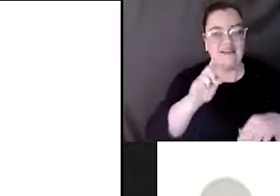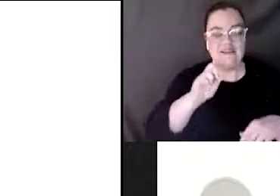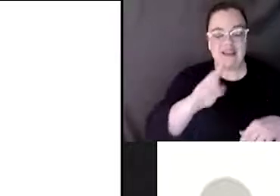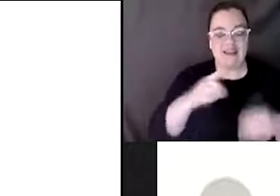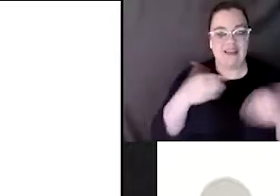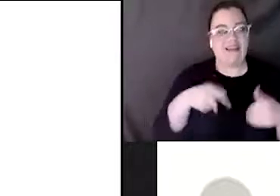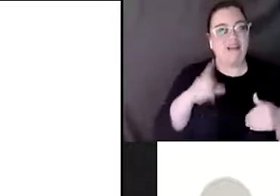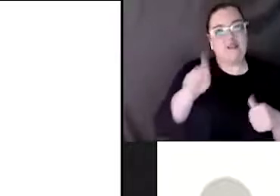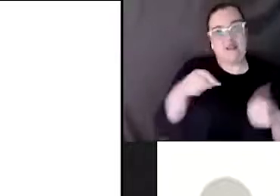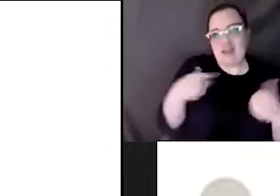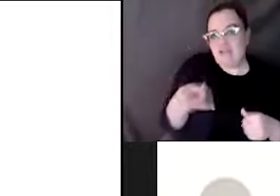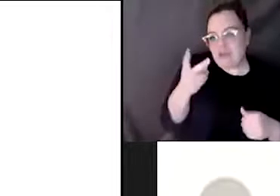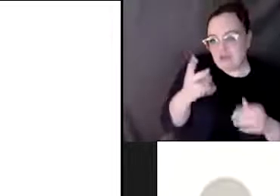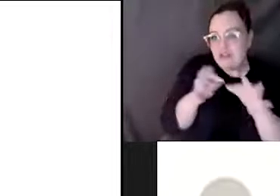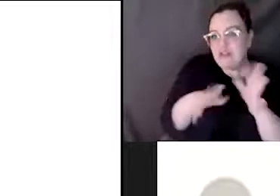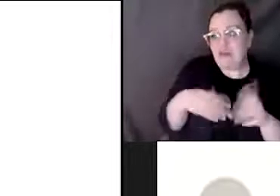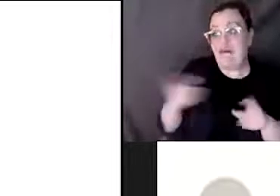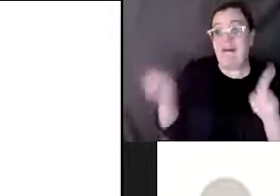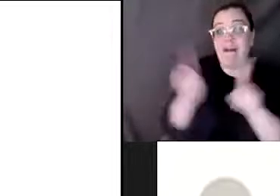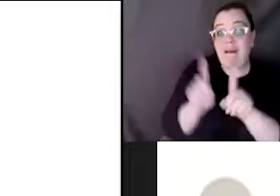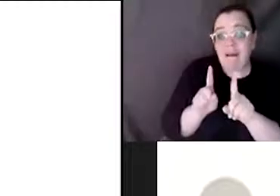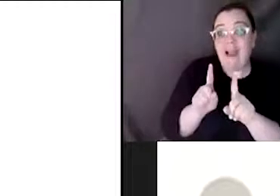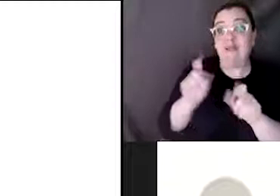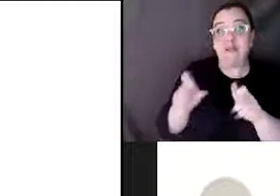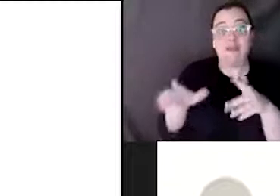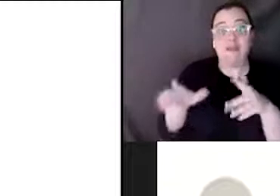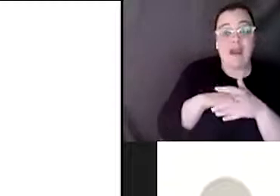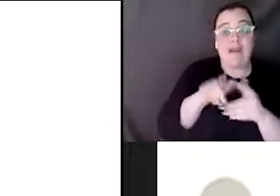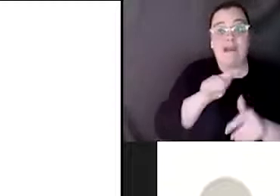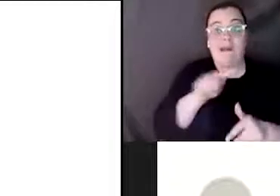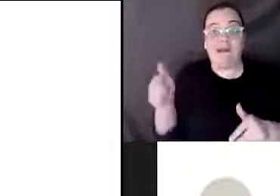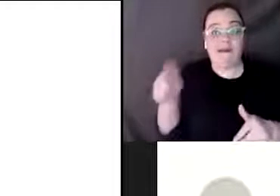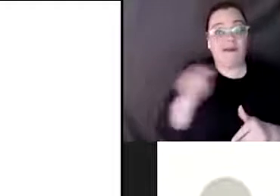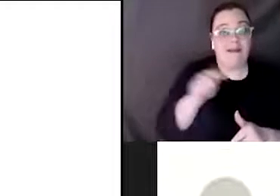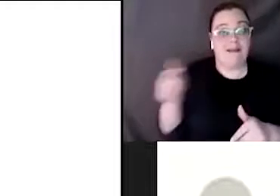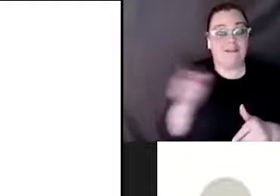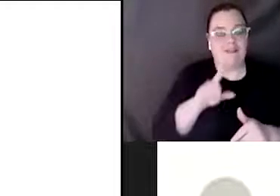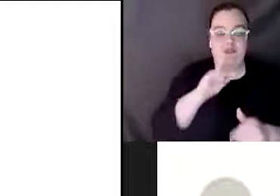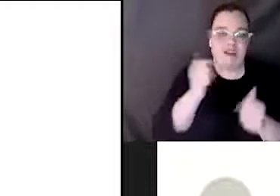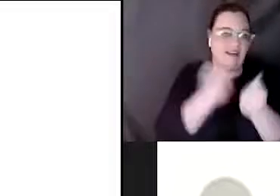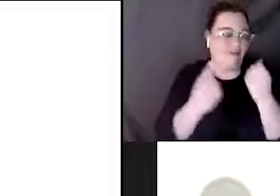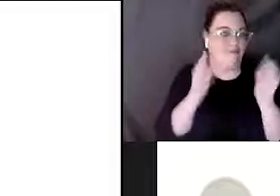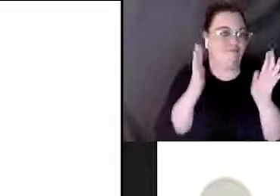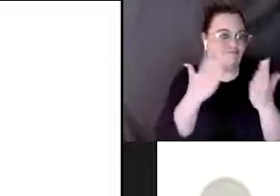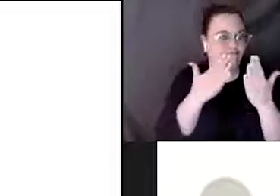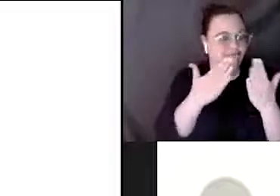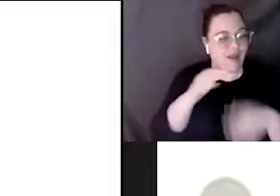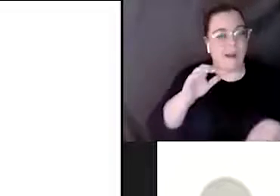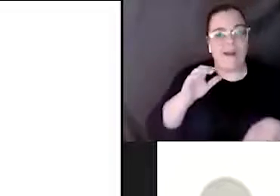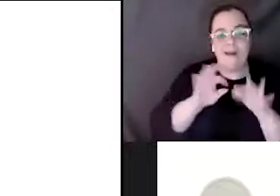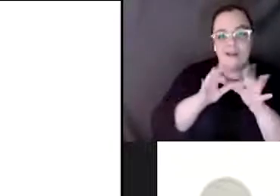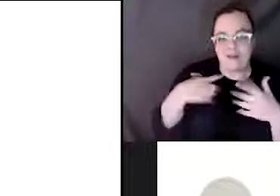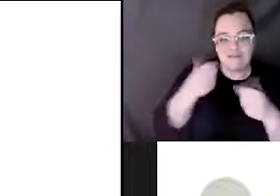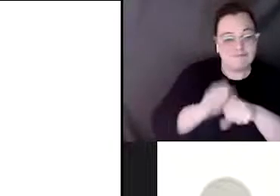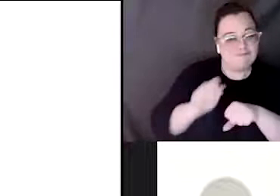There was supposed to be 2 interpreters so she could take a break. So everyone virtually or somebody that she's been working the